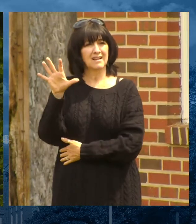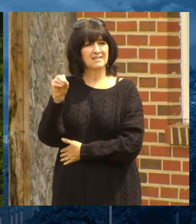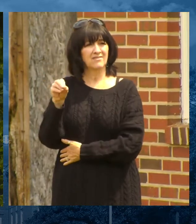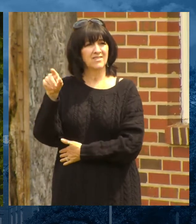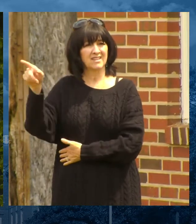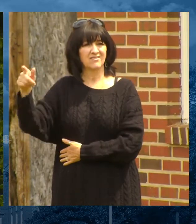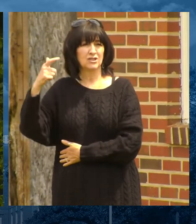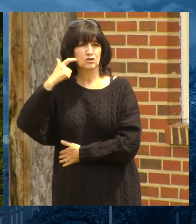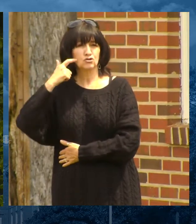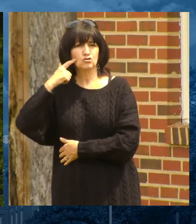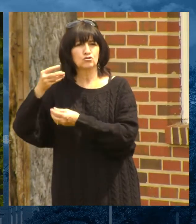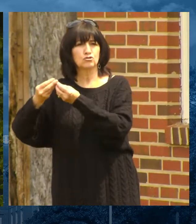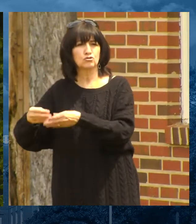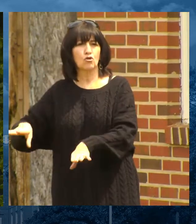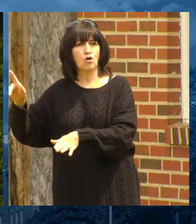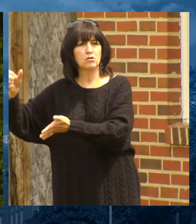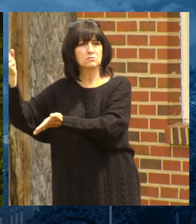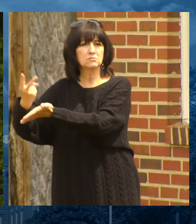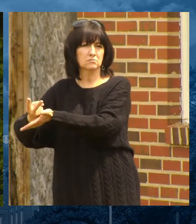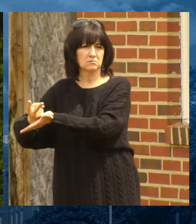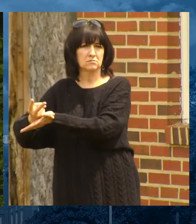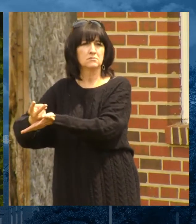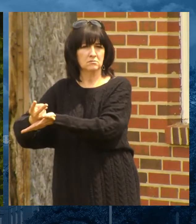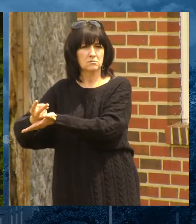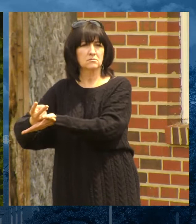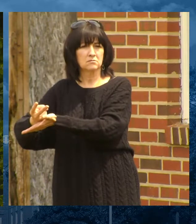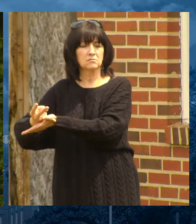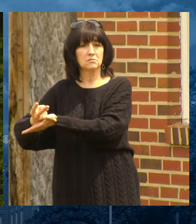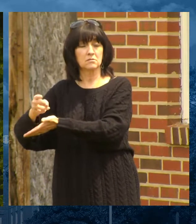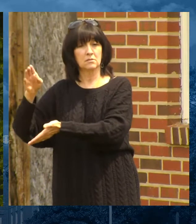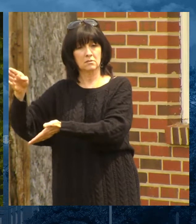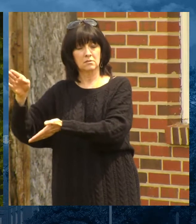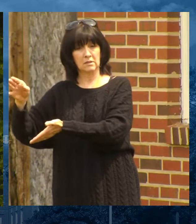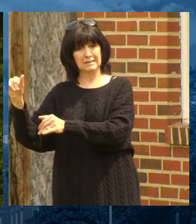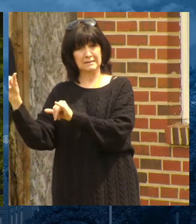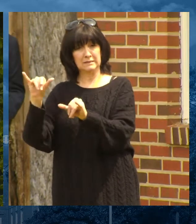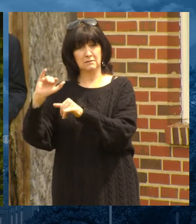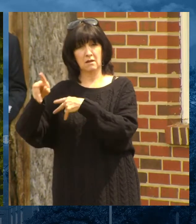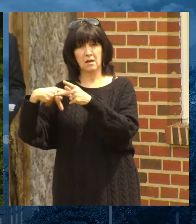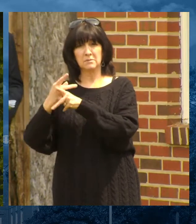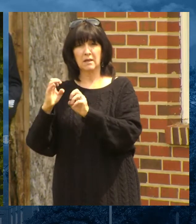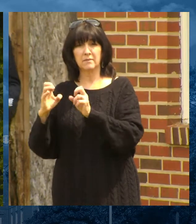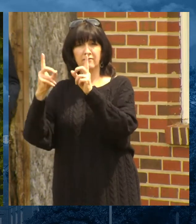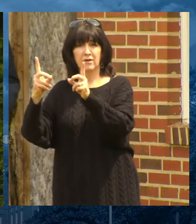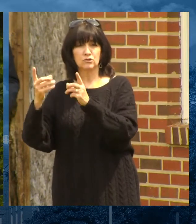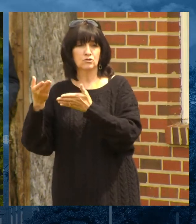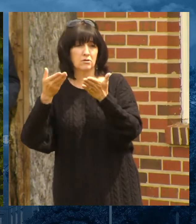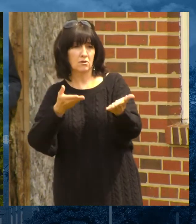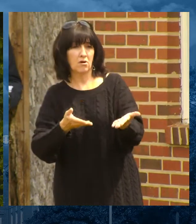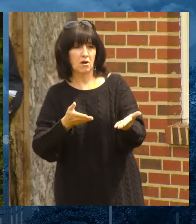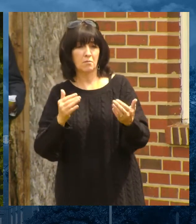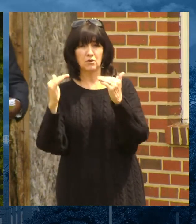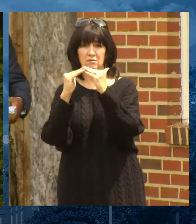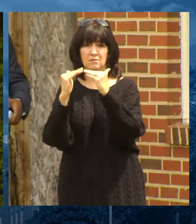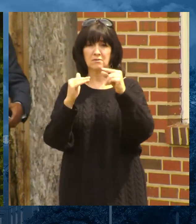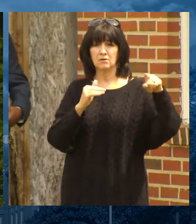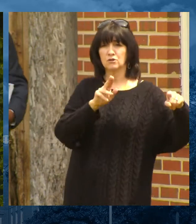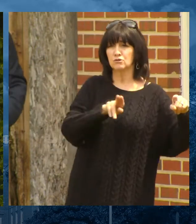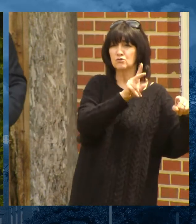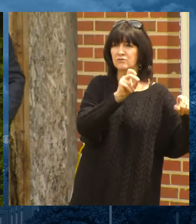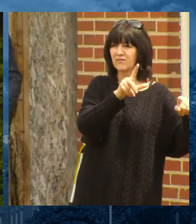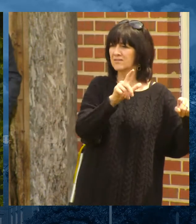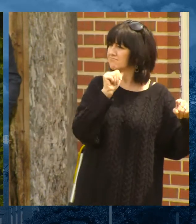its accreditation and didn't offer the same educational opportunities as the University of Delaware did in